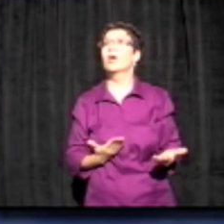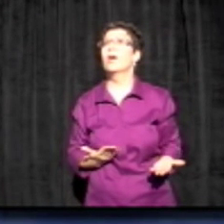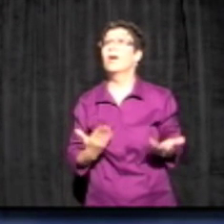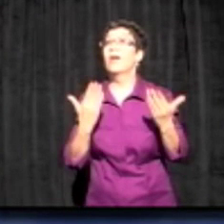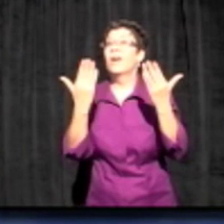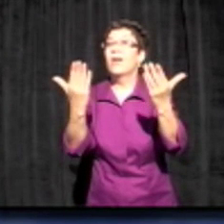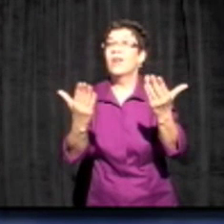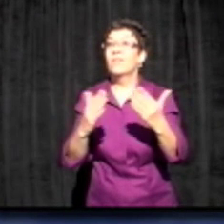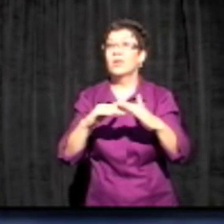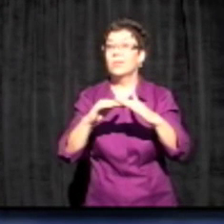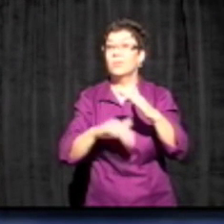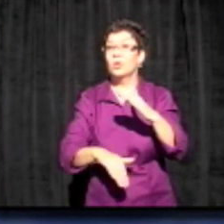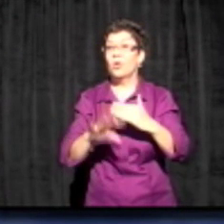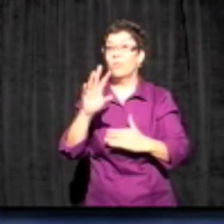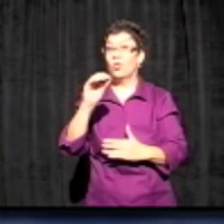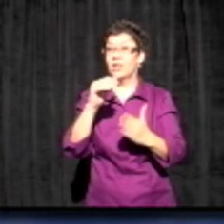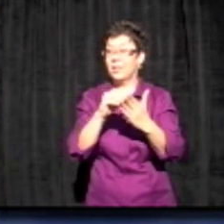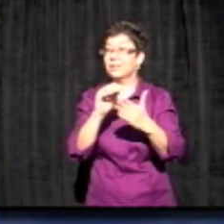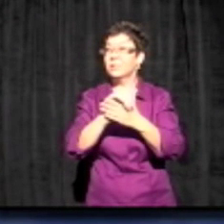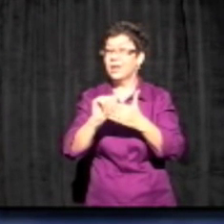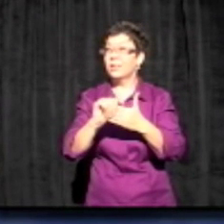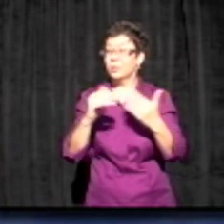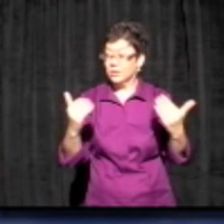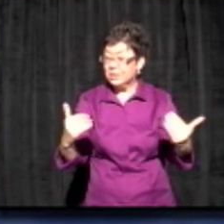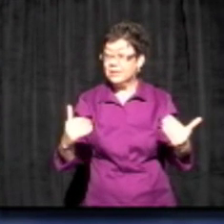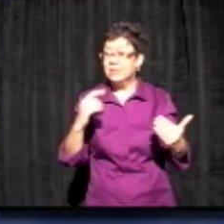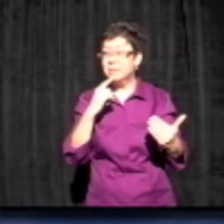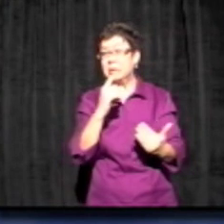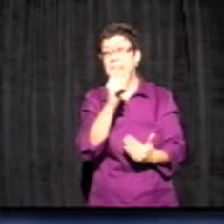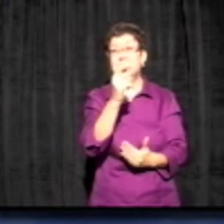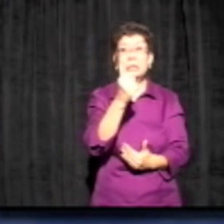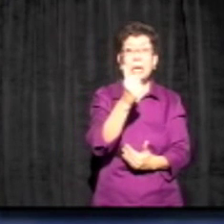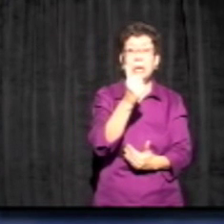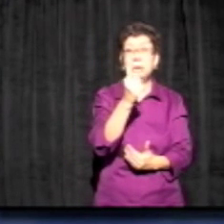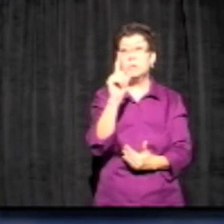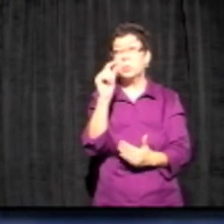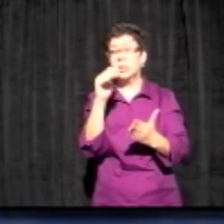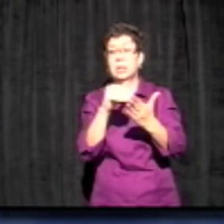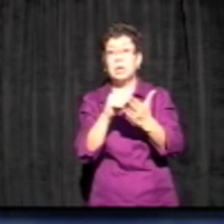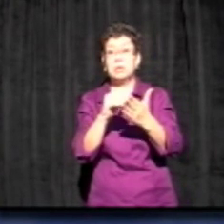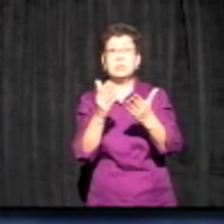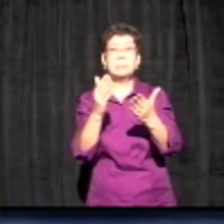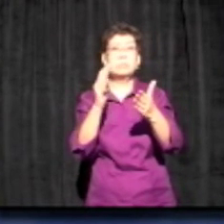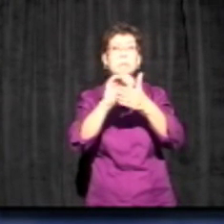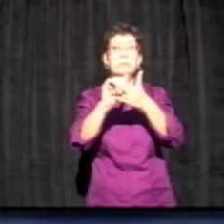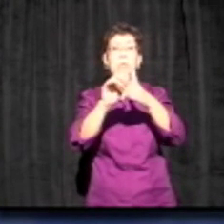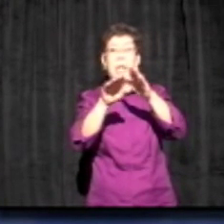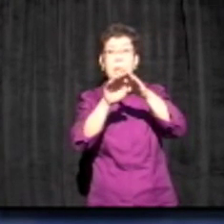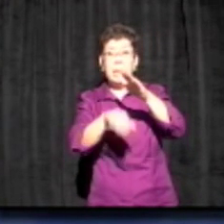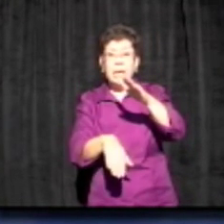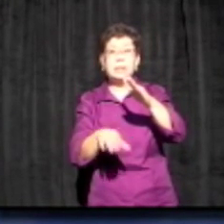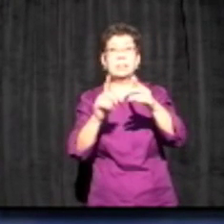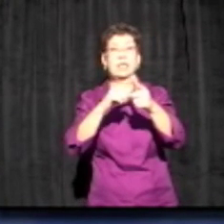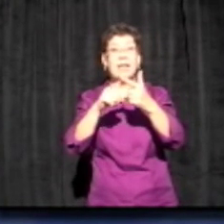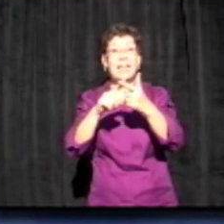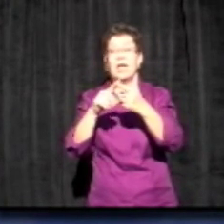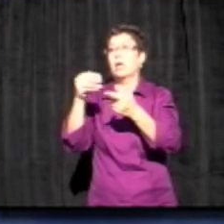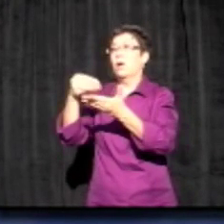below $40,000, which is about $10,000 to $20,000 less expensive than a converted